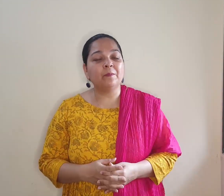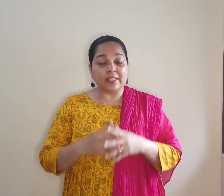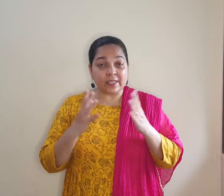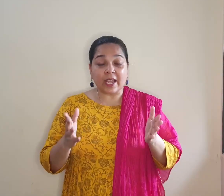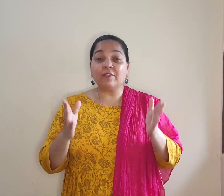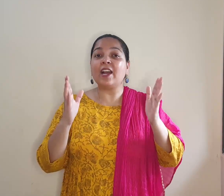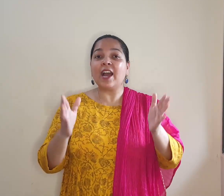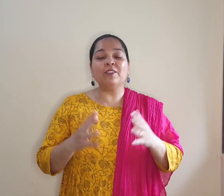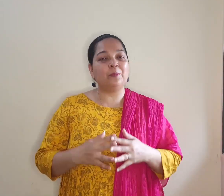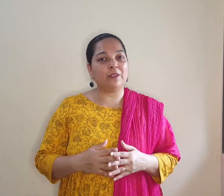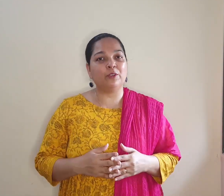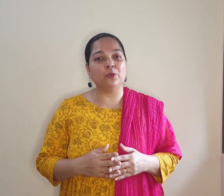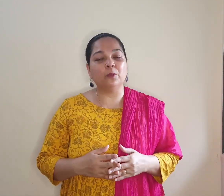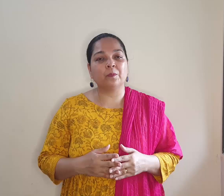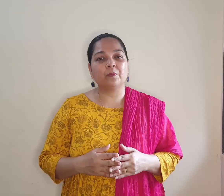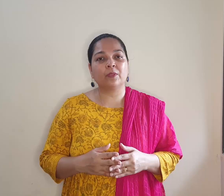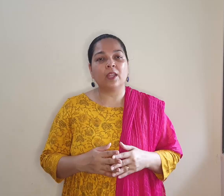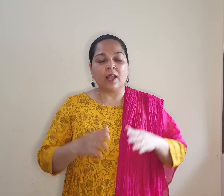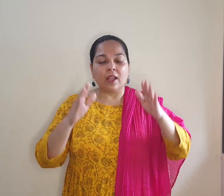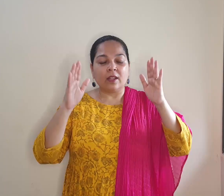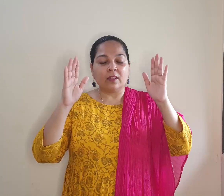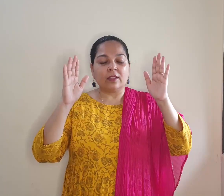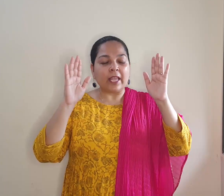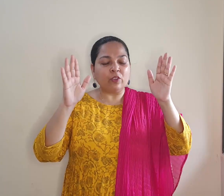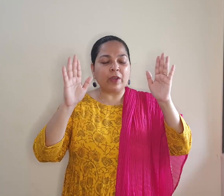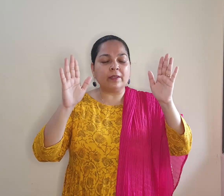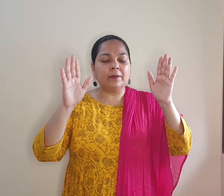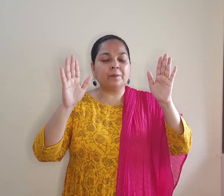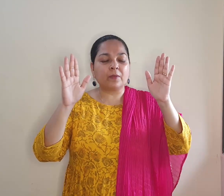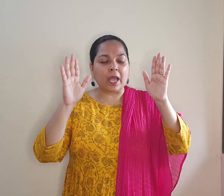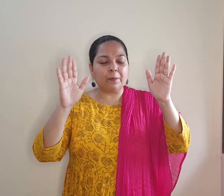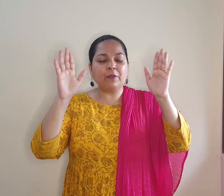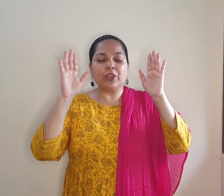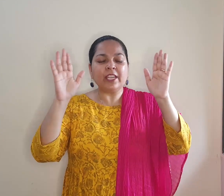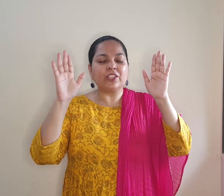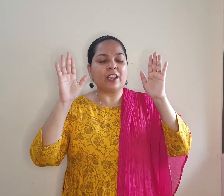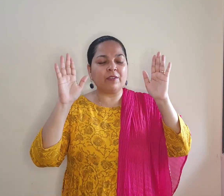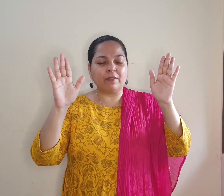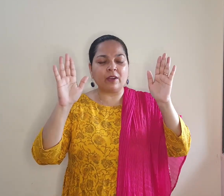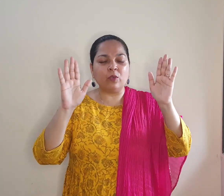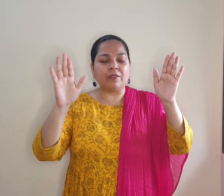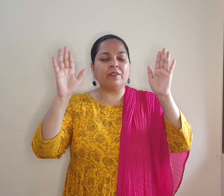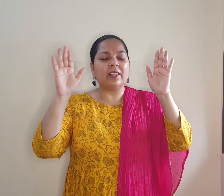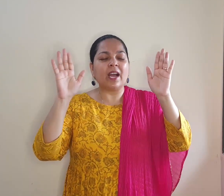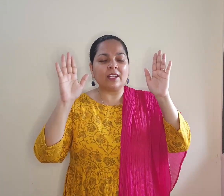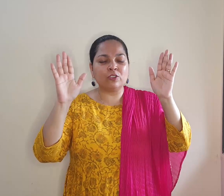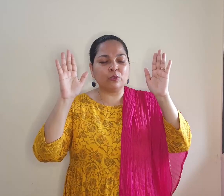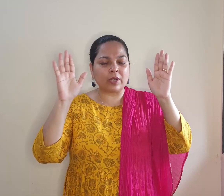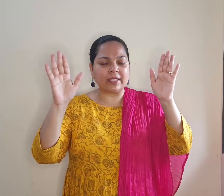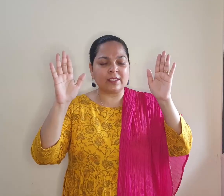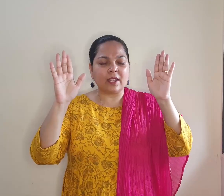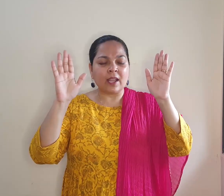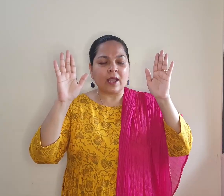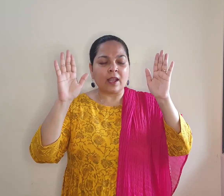me, this is the time where I will pray for you. Thank you, Father. I pray for each and everyone who have given their hearts